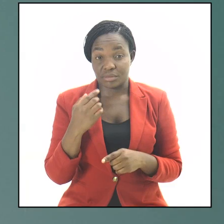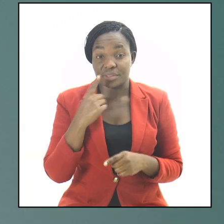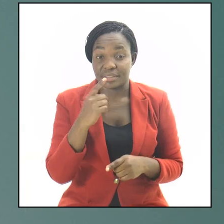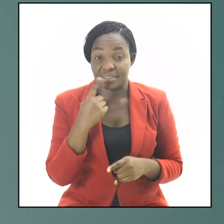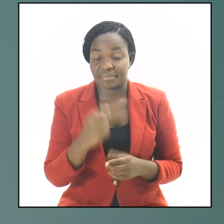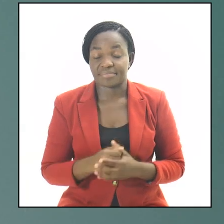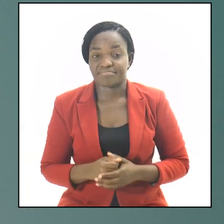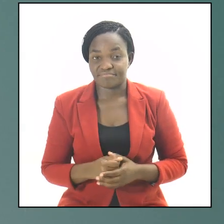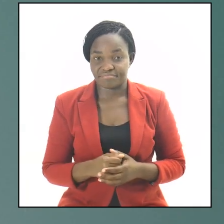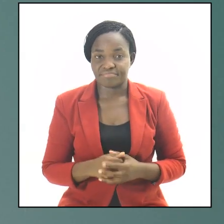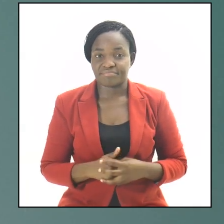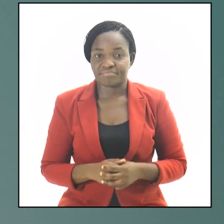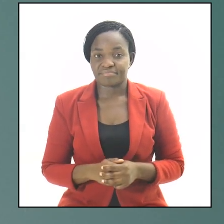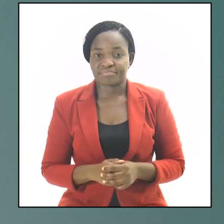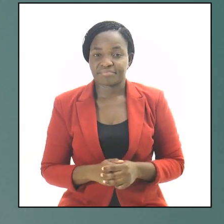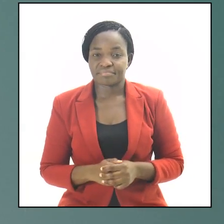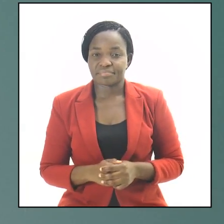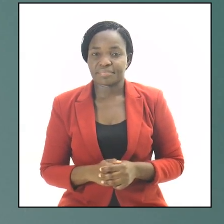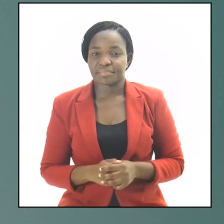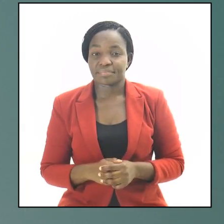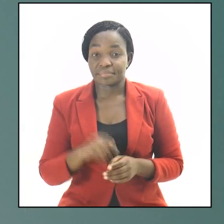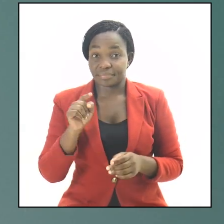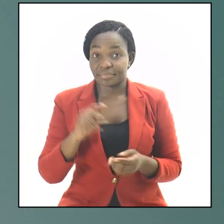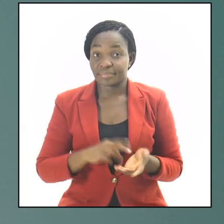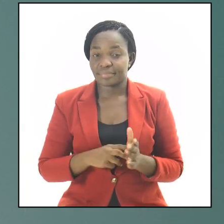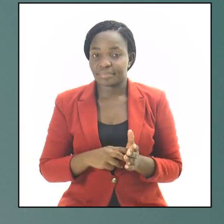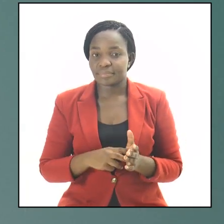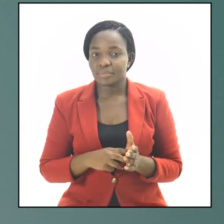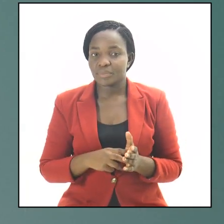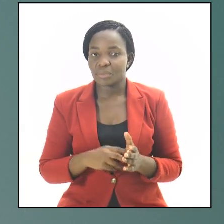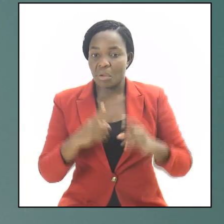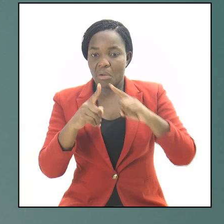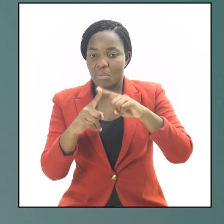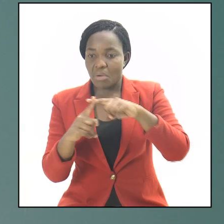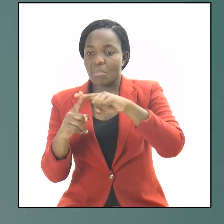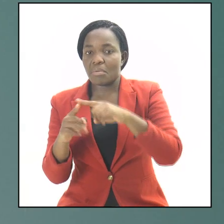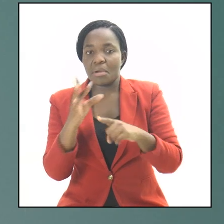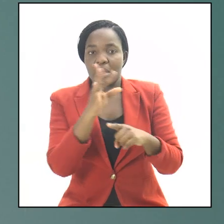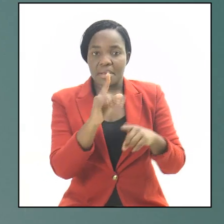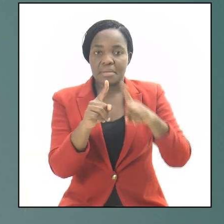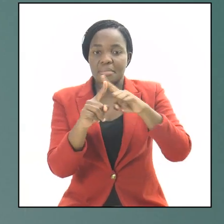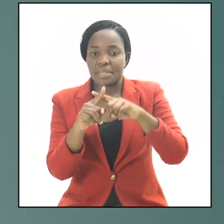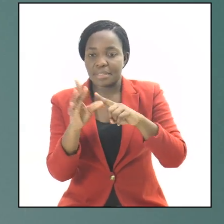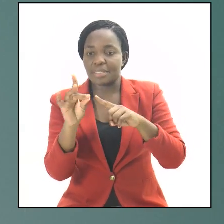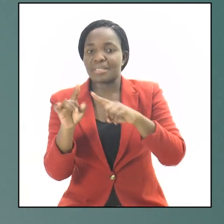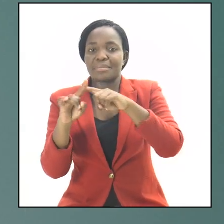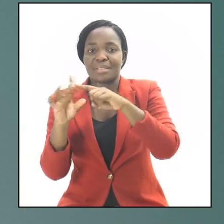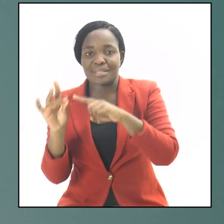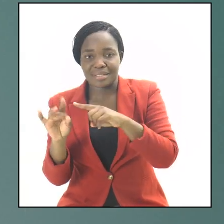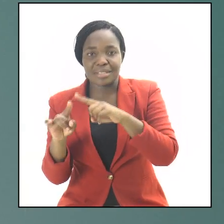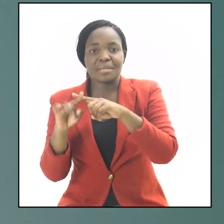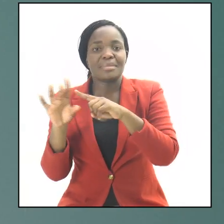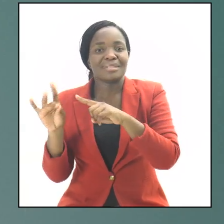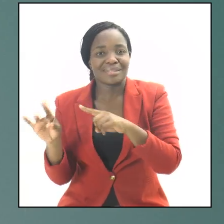says. That means that in this case, instead of adding 8 plus 8 plus 8